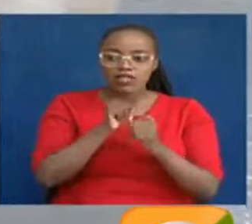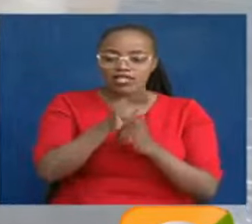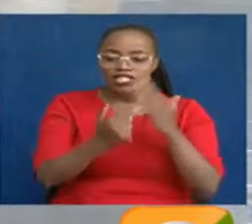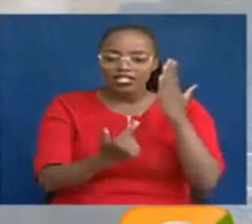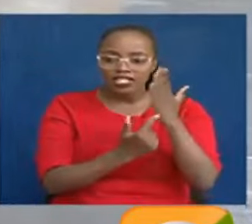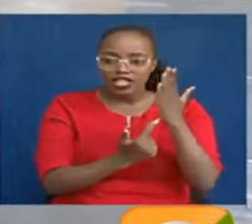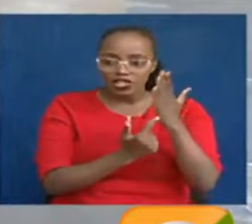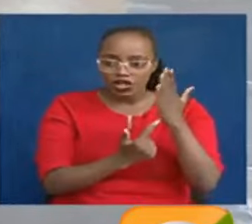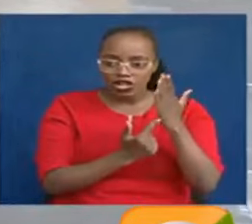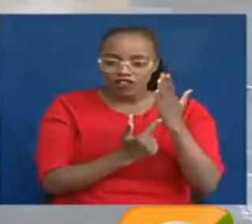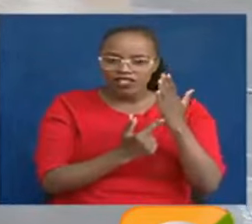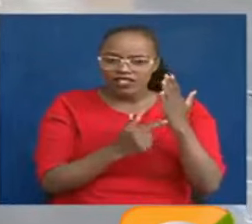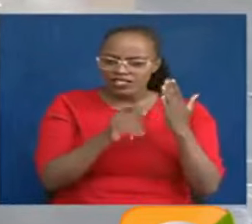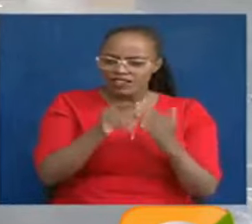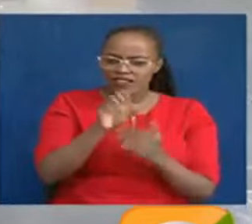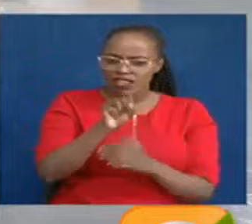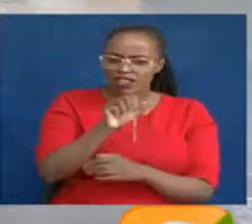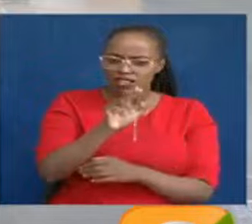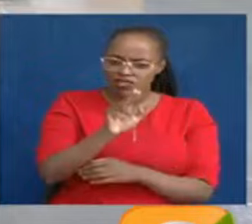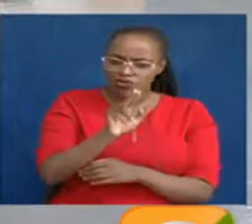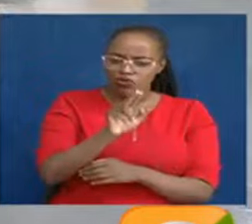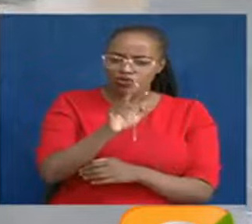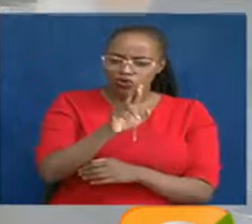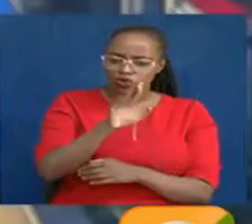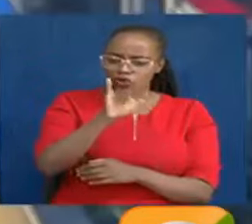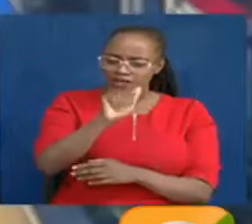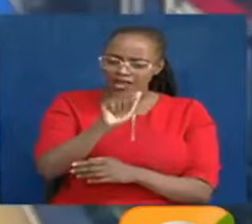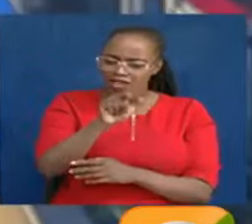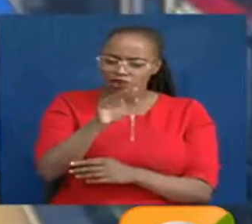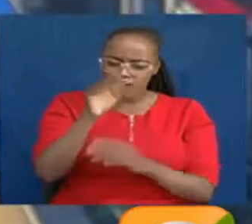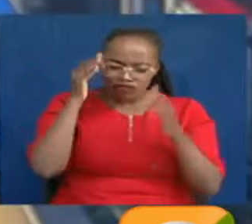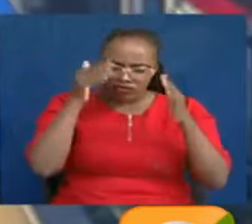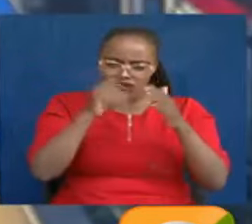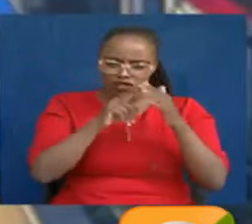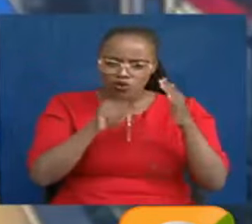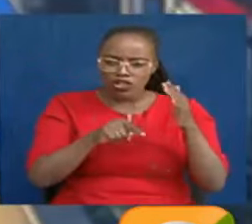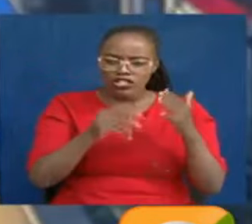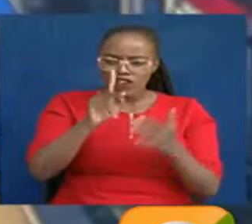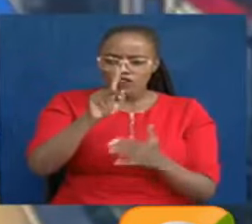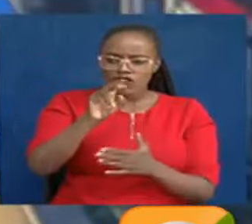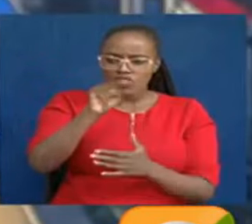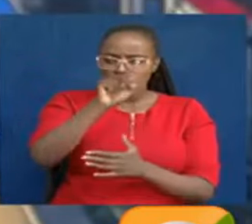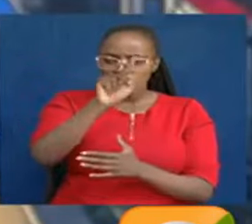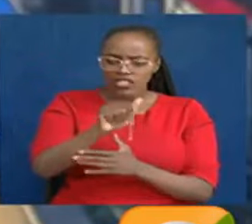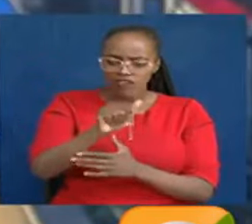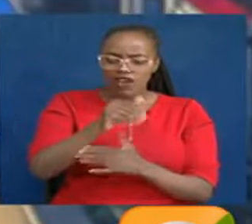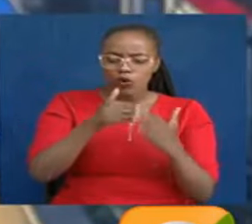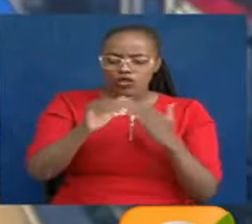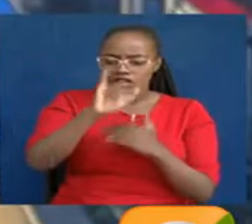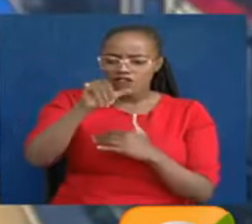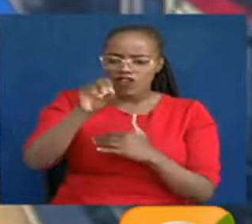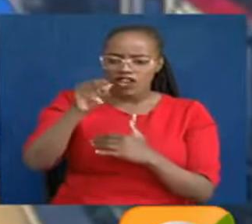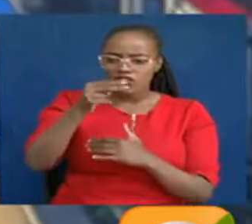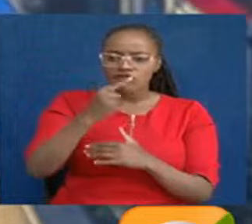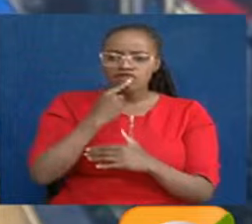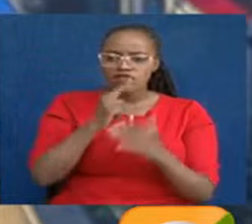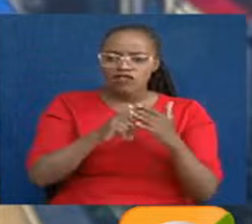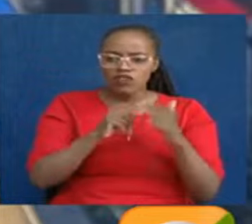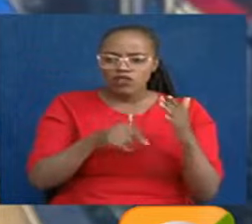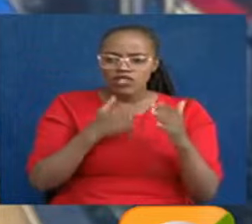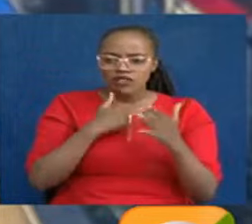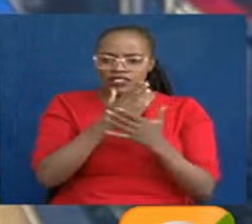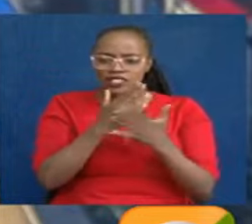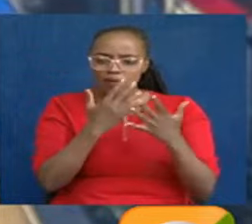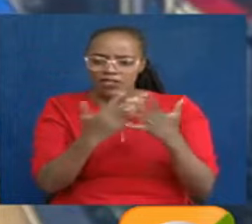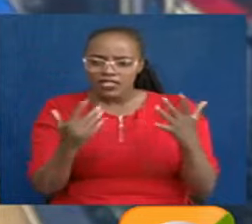technologies, Surya, what are you looking forward to at Konza, for instance? John mentioned there's a drone zone. Are